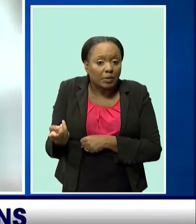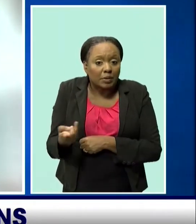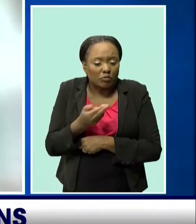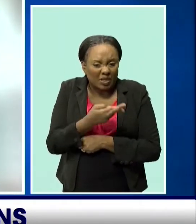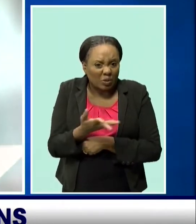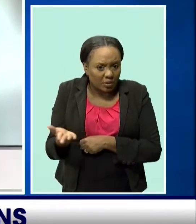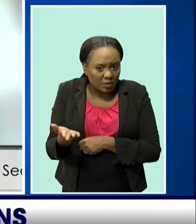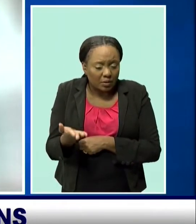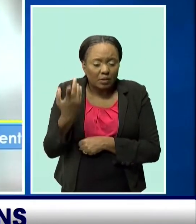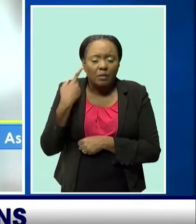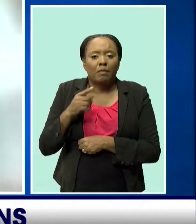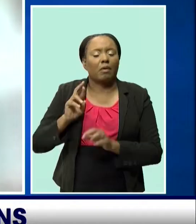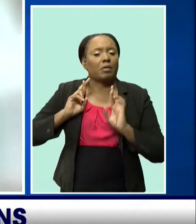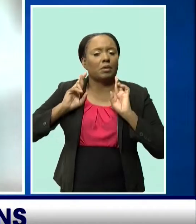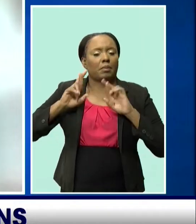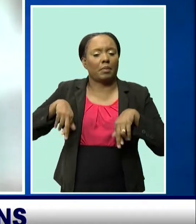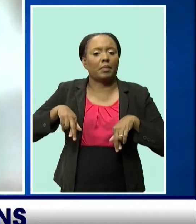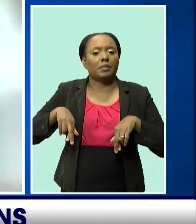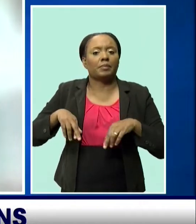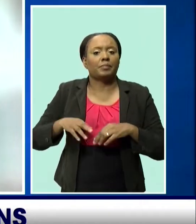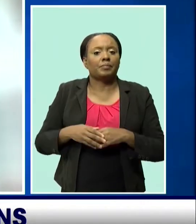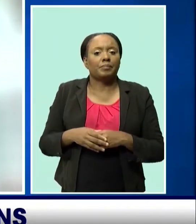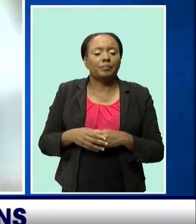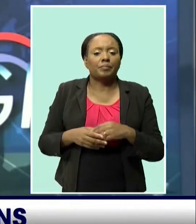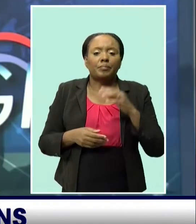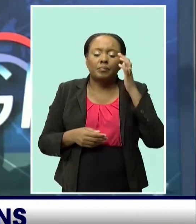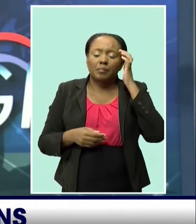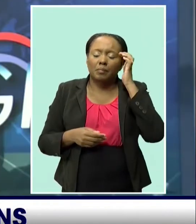increasing proliferation of renewables.